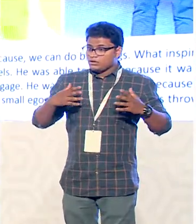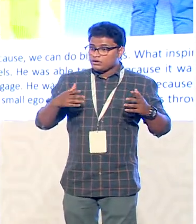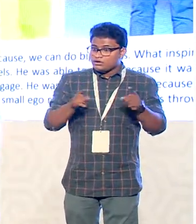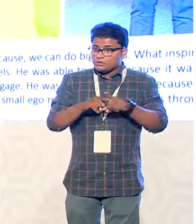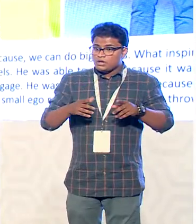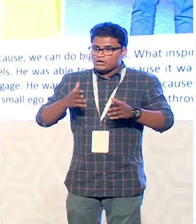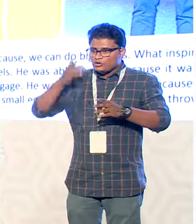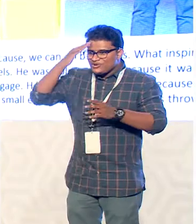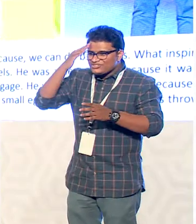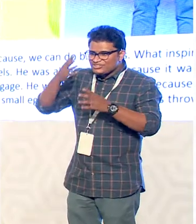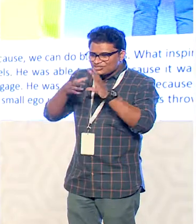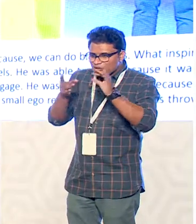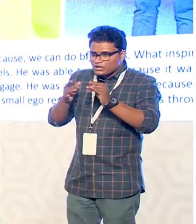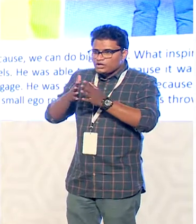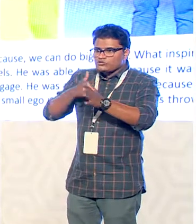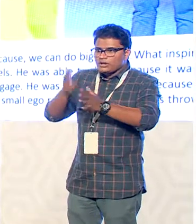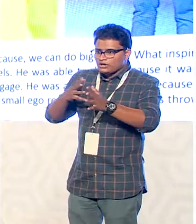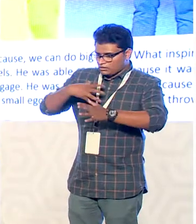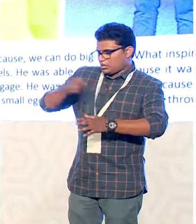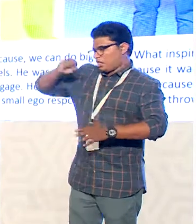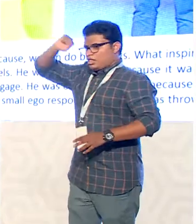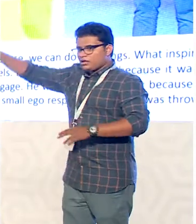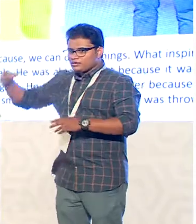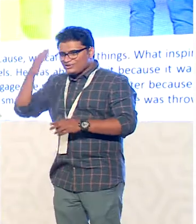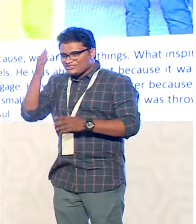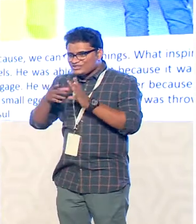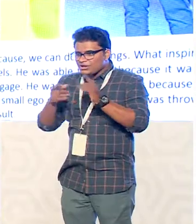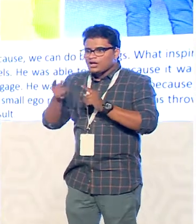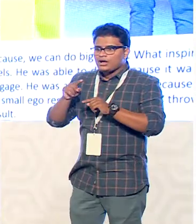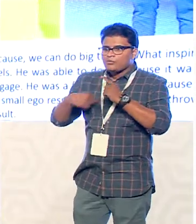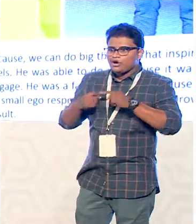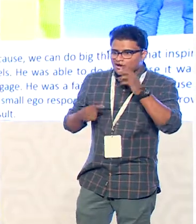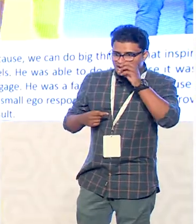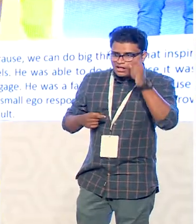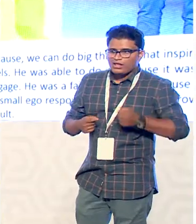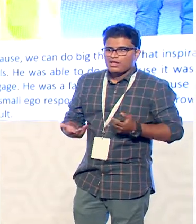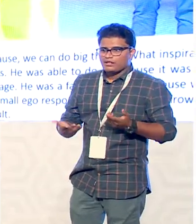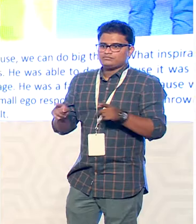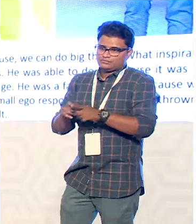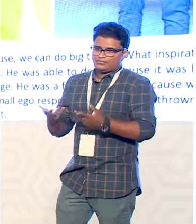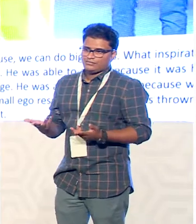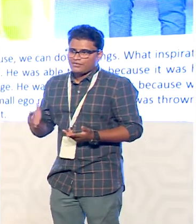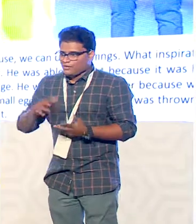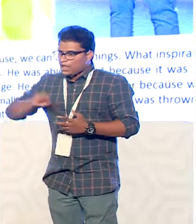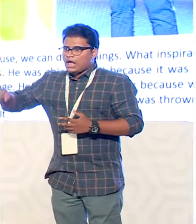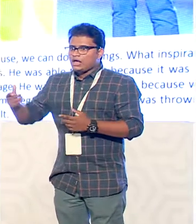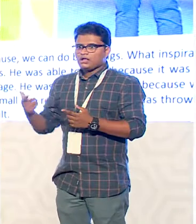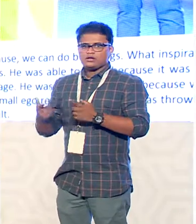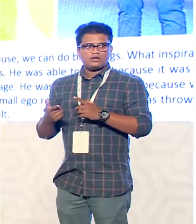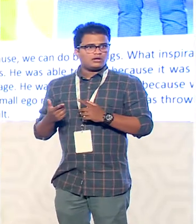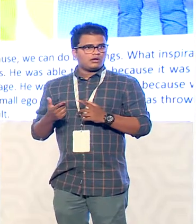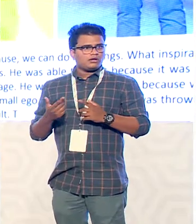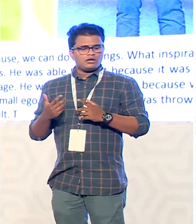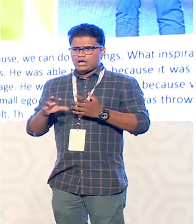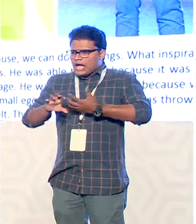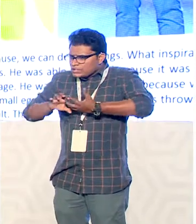train. Of that experience of racial discrimination, of exclusion, transforms his